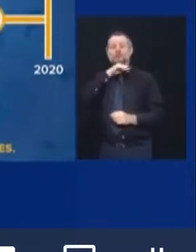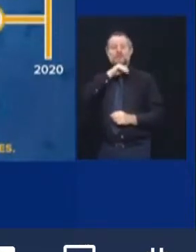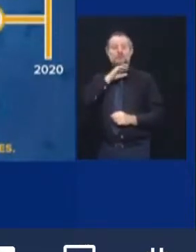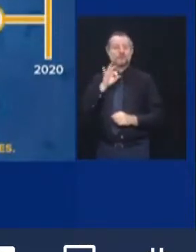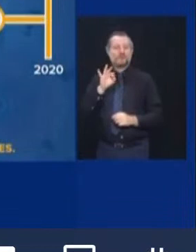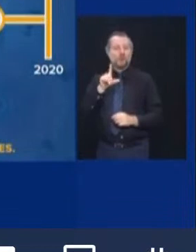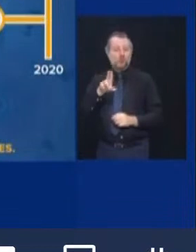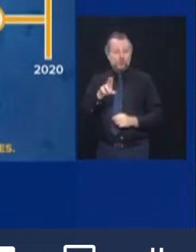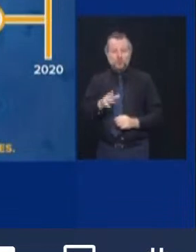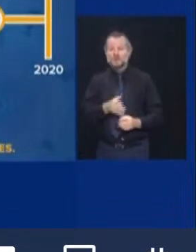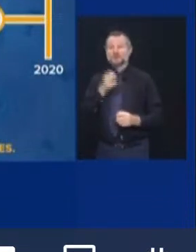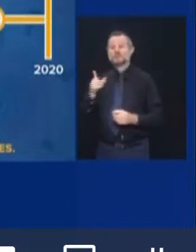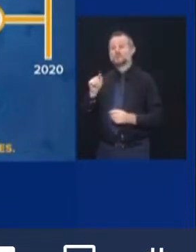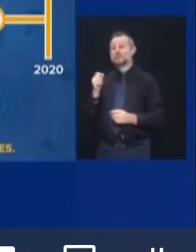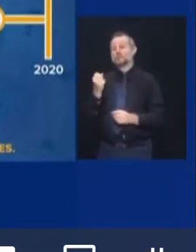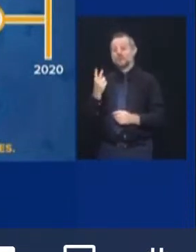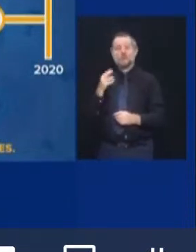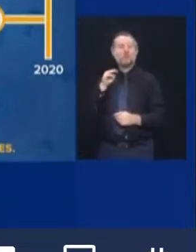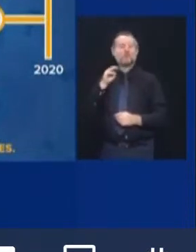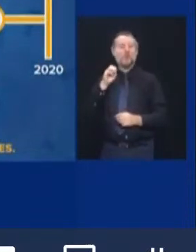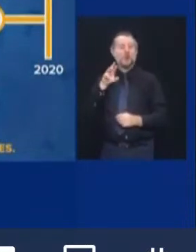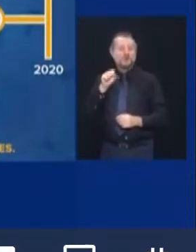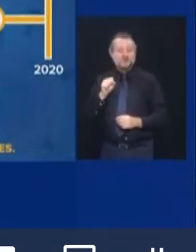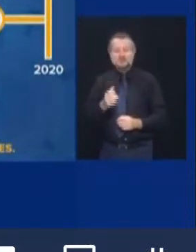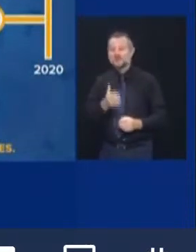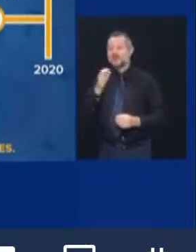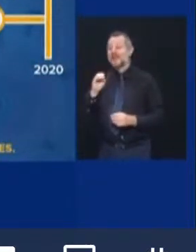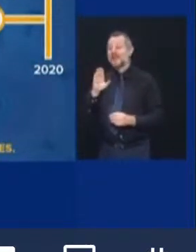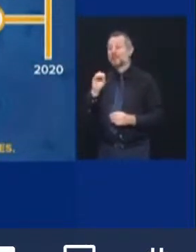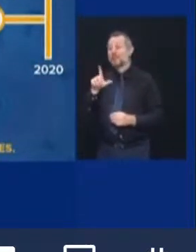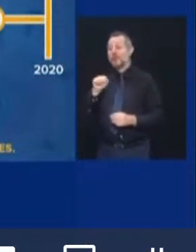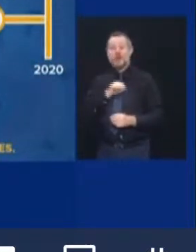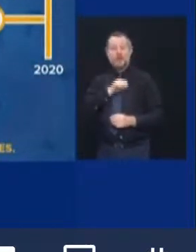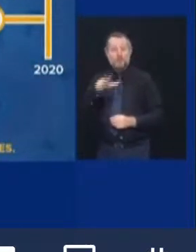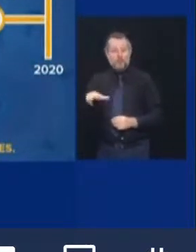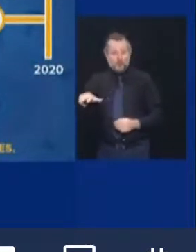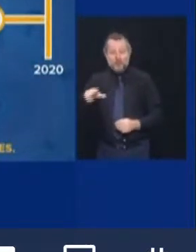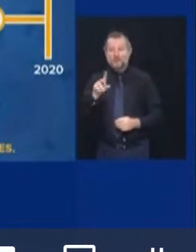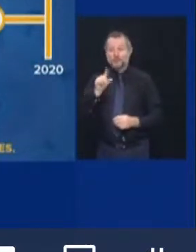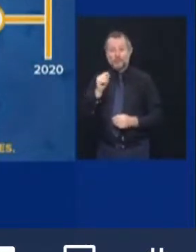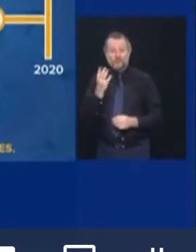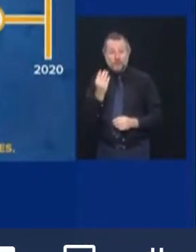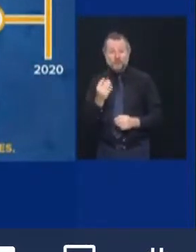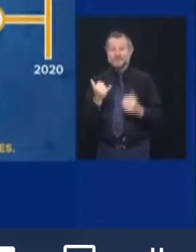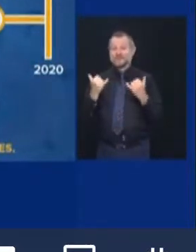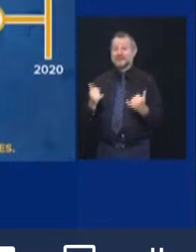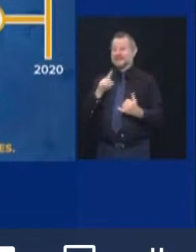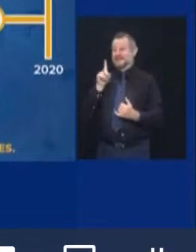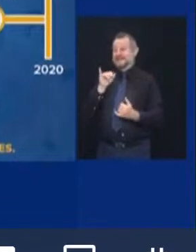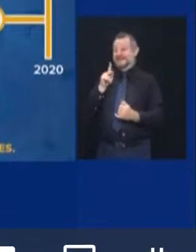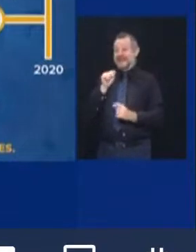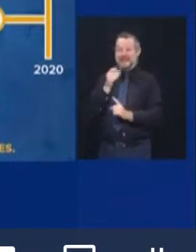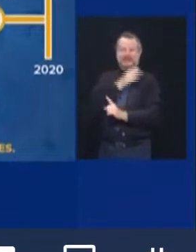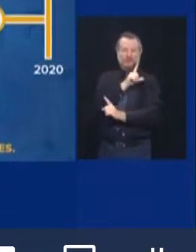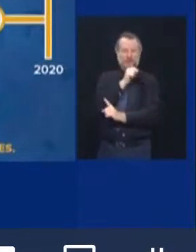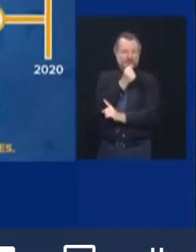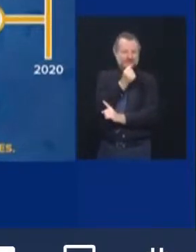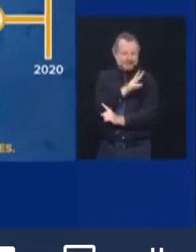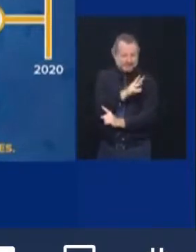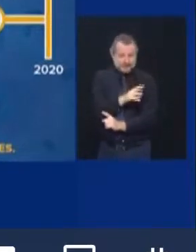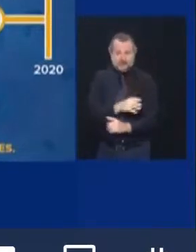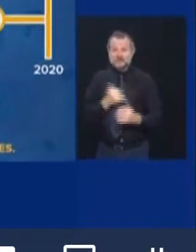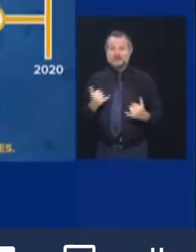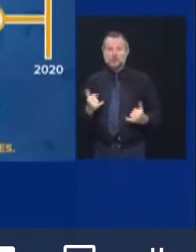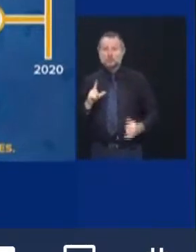then Zika, and now COVID. COVID is a zoonotic virus, a zoonotic coronavirus,